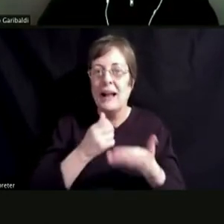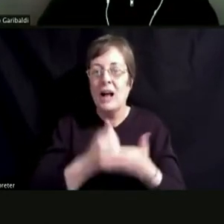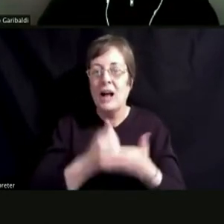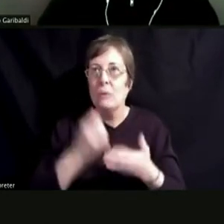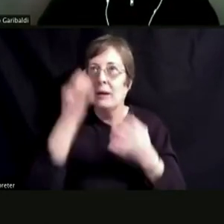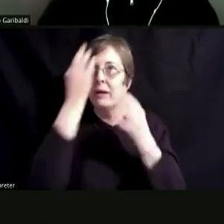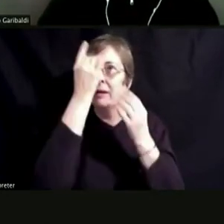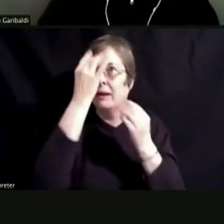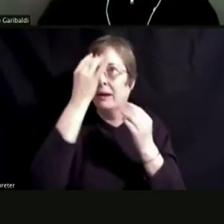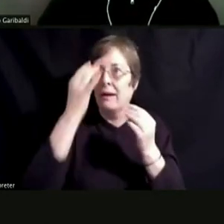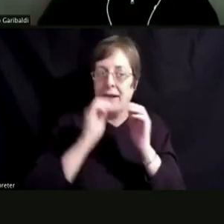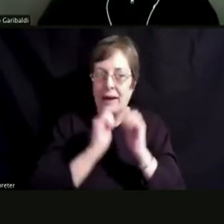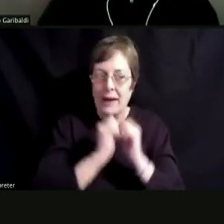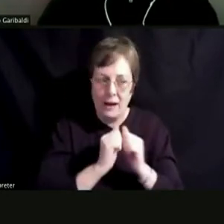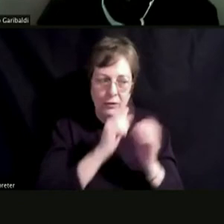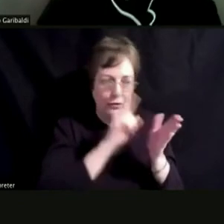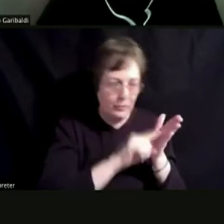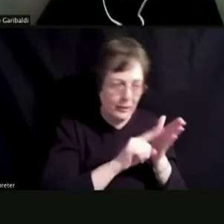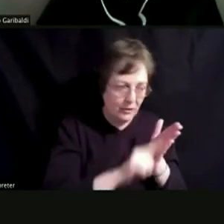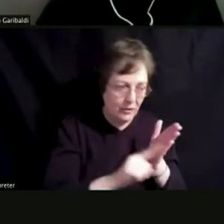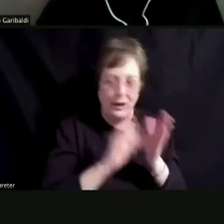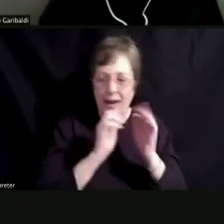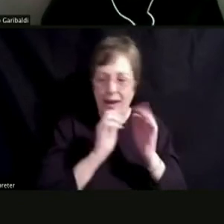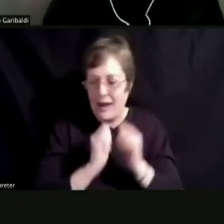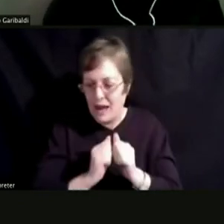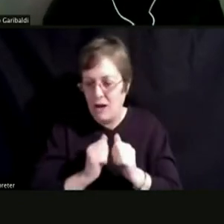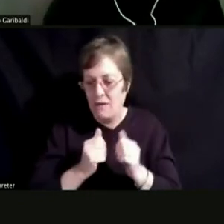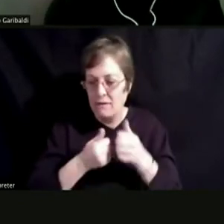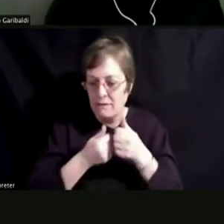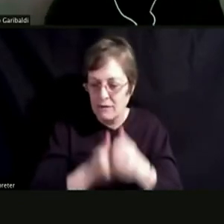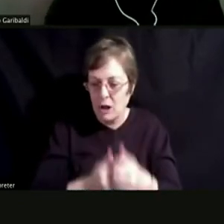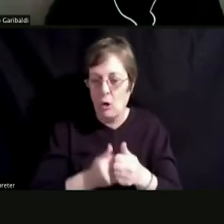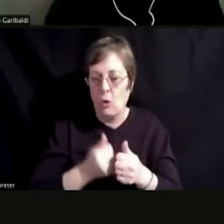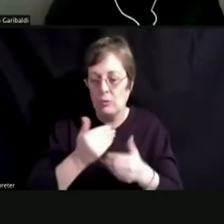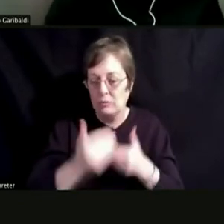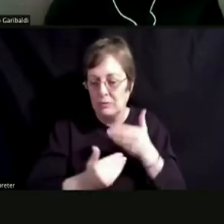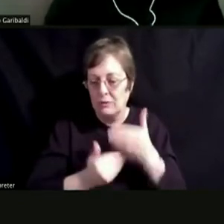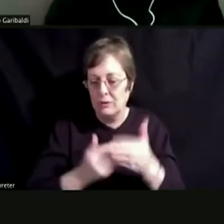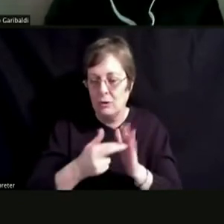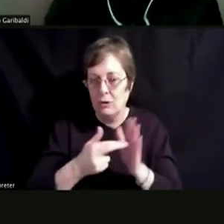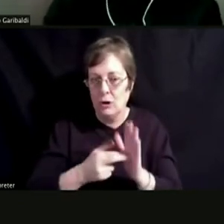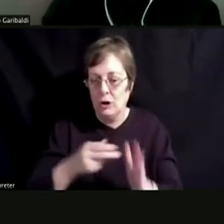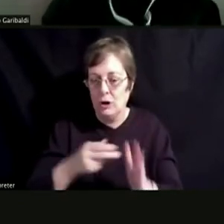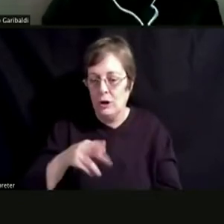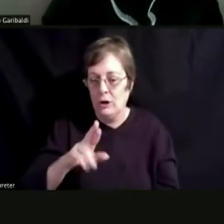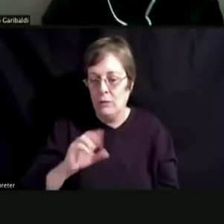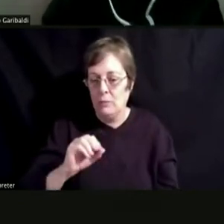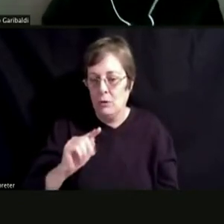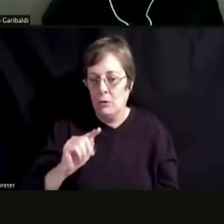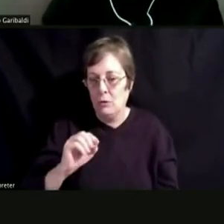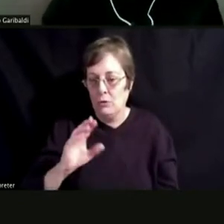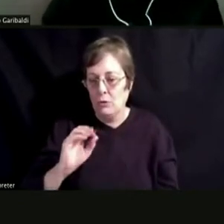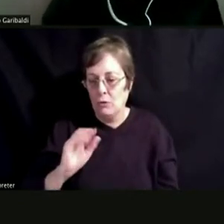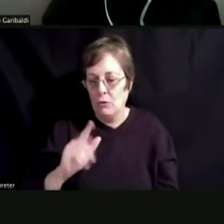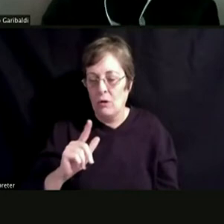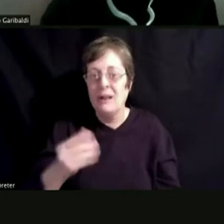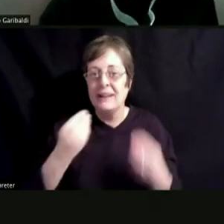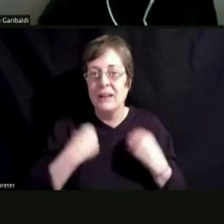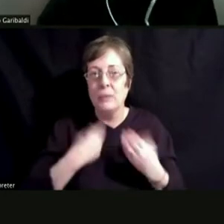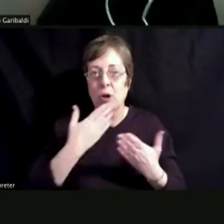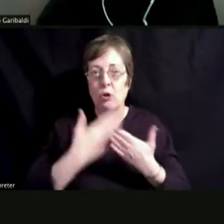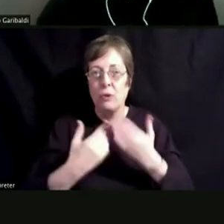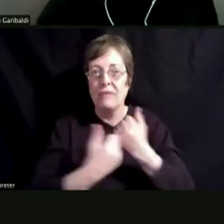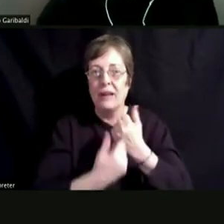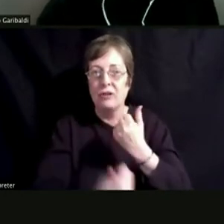through how do I do research, how do I go through a protocol, and kind of given me a foundation, if you will, for that. Yeah, you mentioned